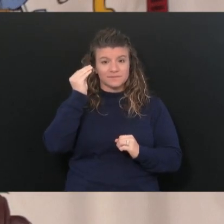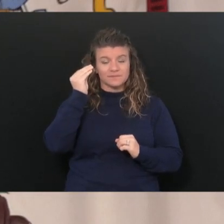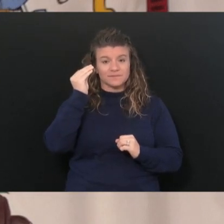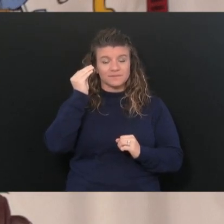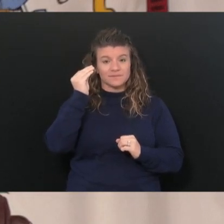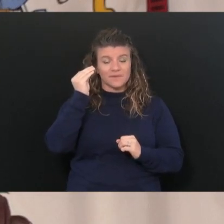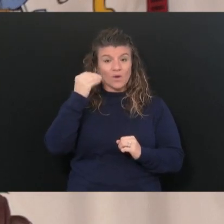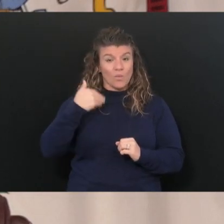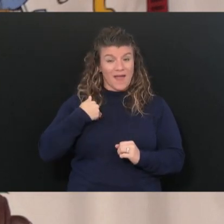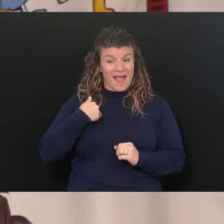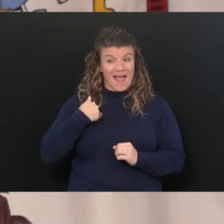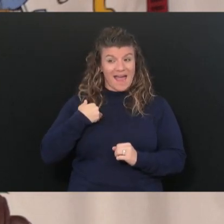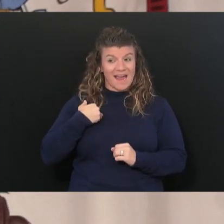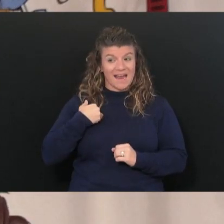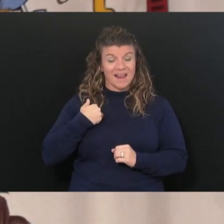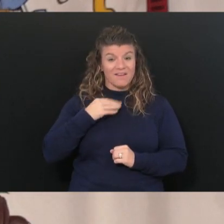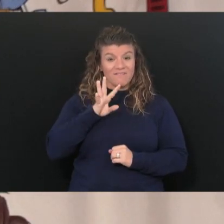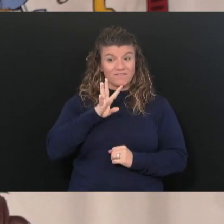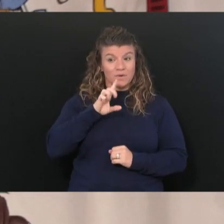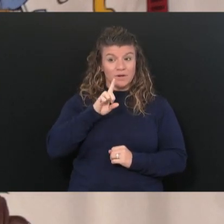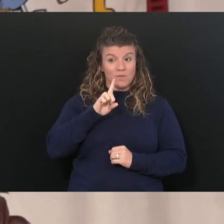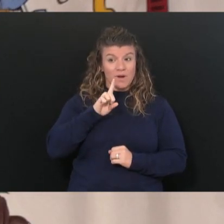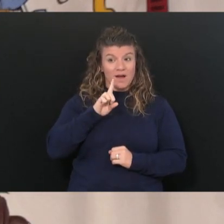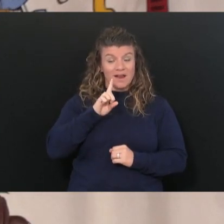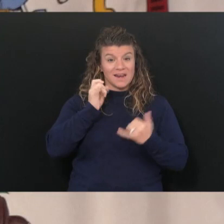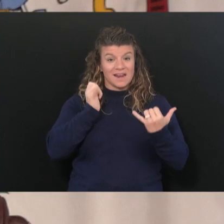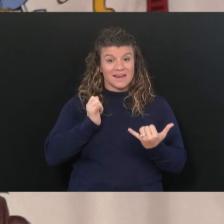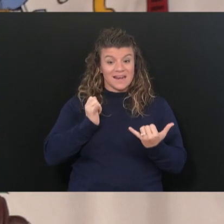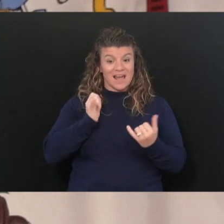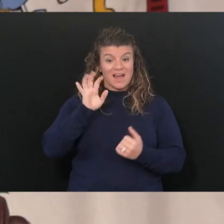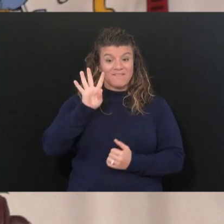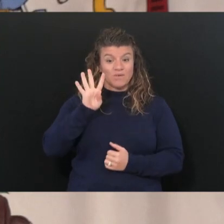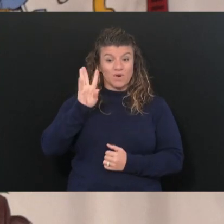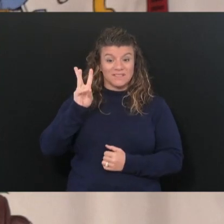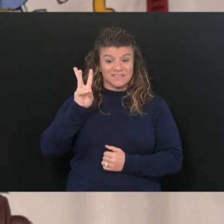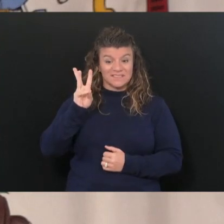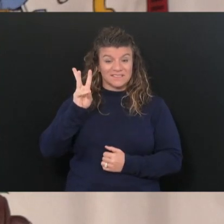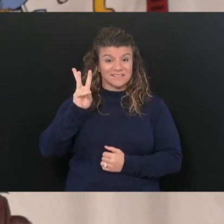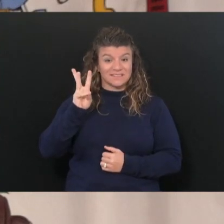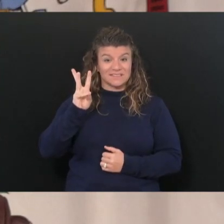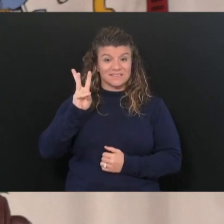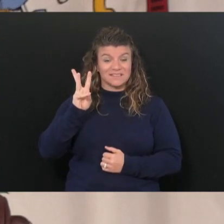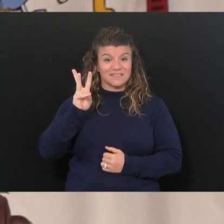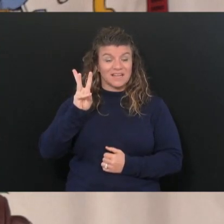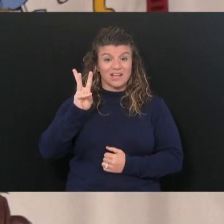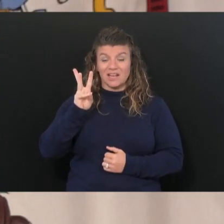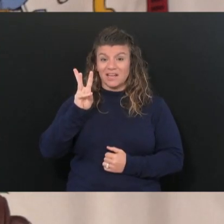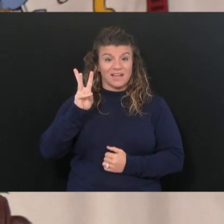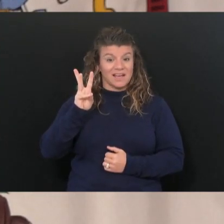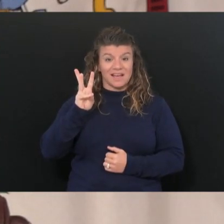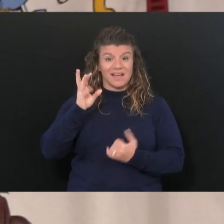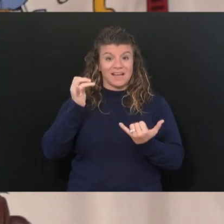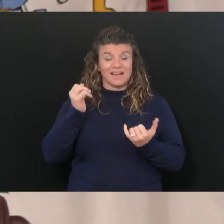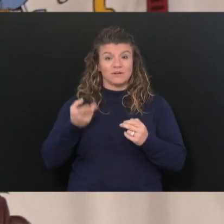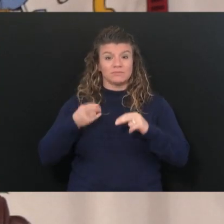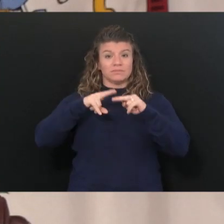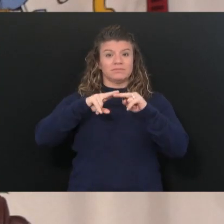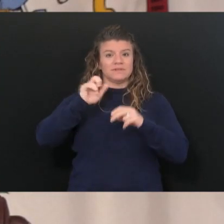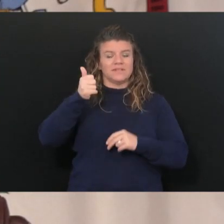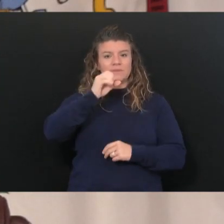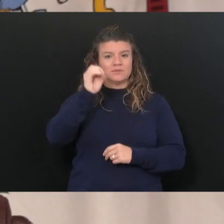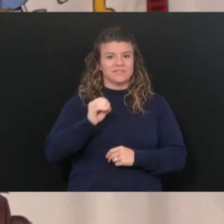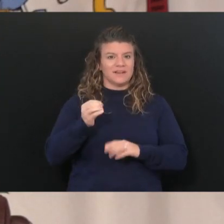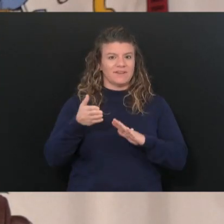we had 41 deaths and now we've got 46, and in one swoop, we've gone up in excess of 10% of our deaths,